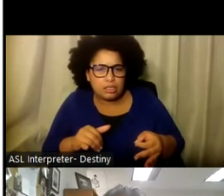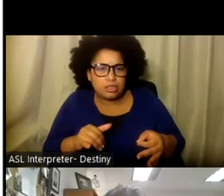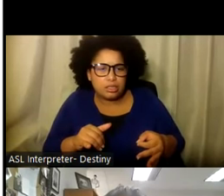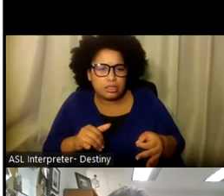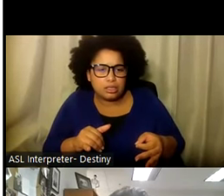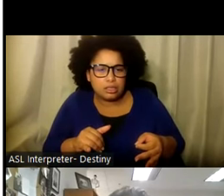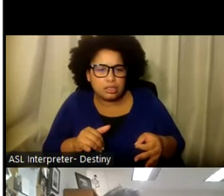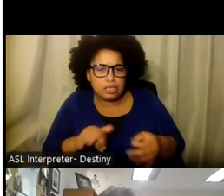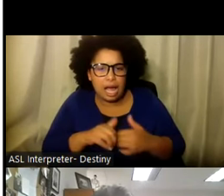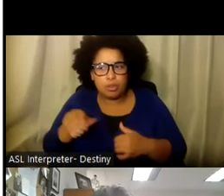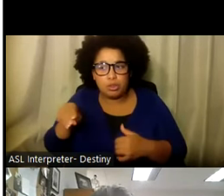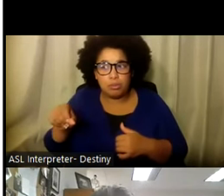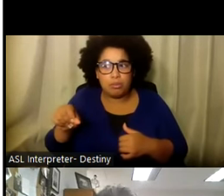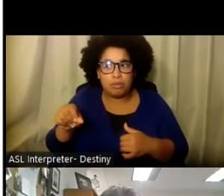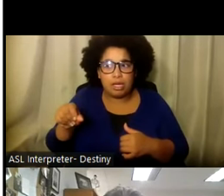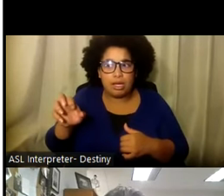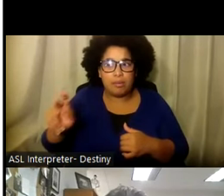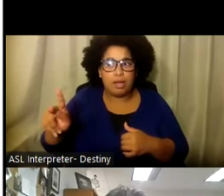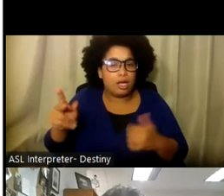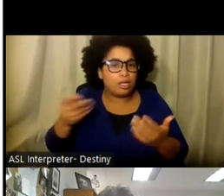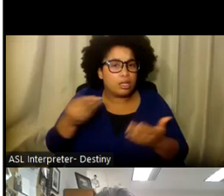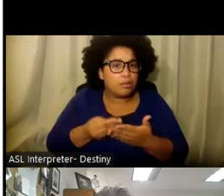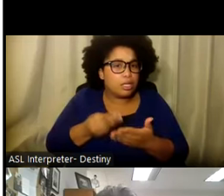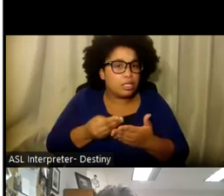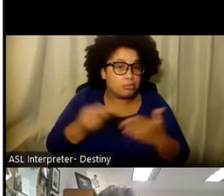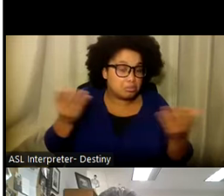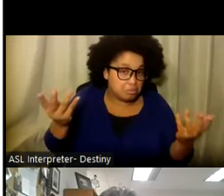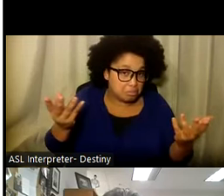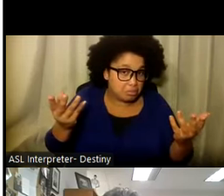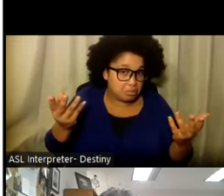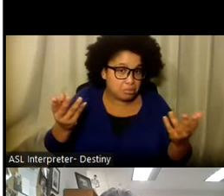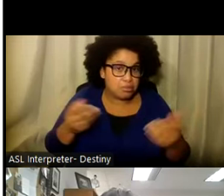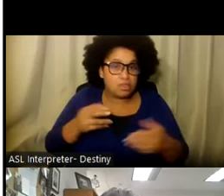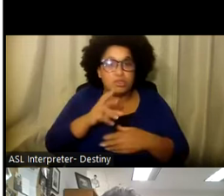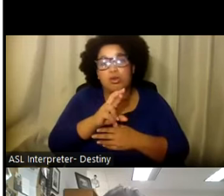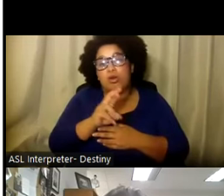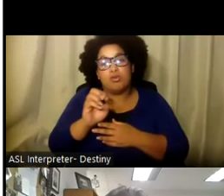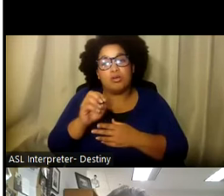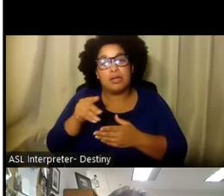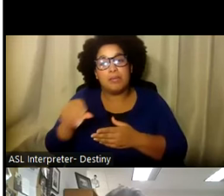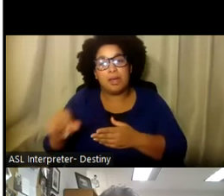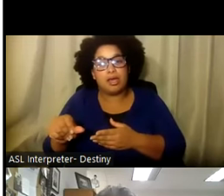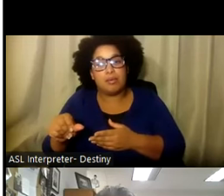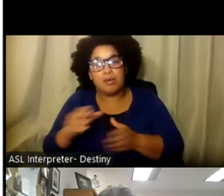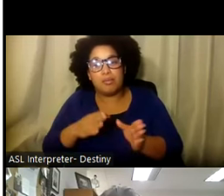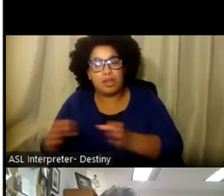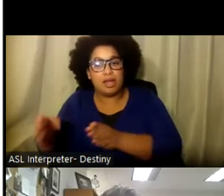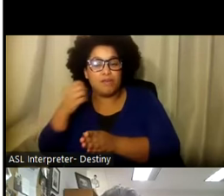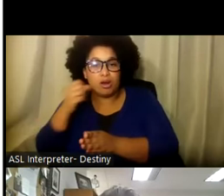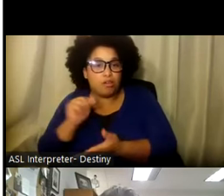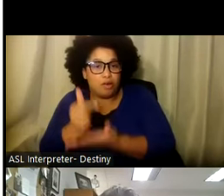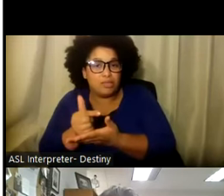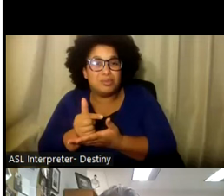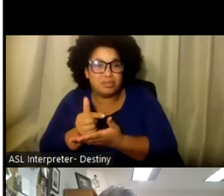have to pay back the money? So repayment plans for non-graduates is another piece of it. So